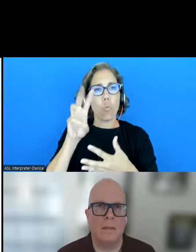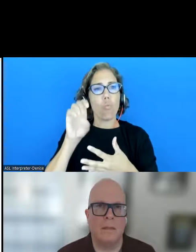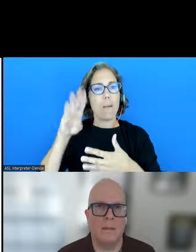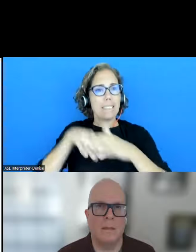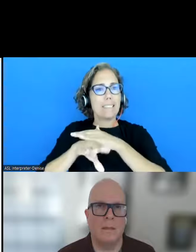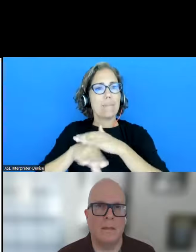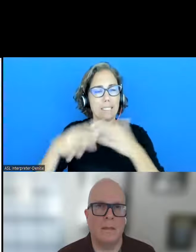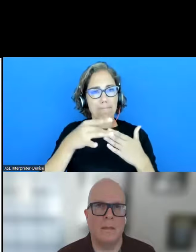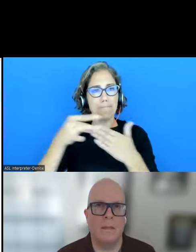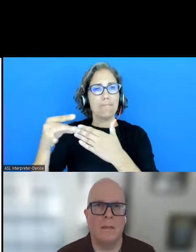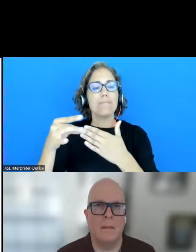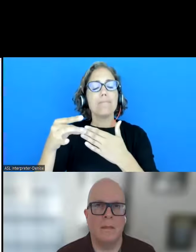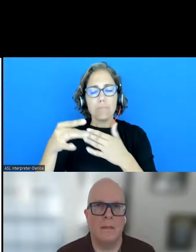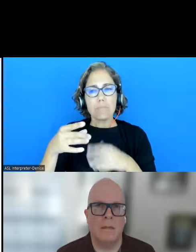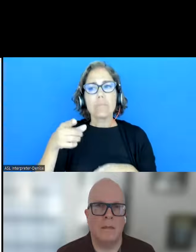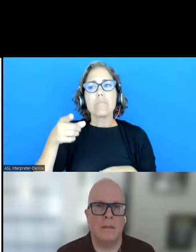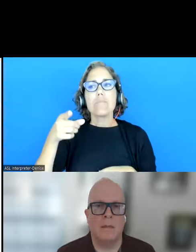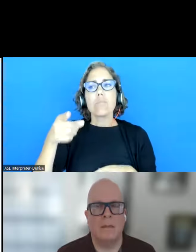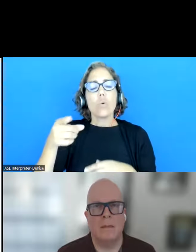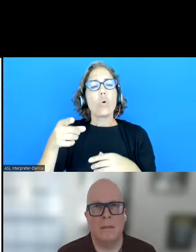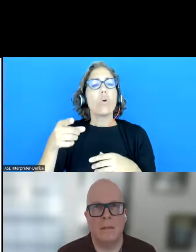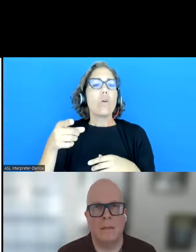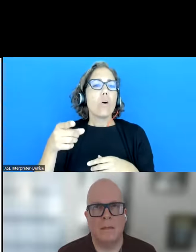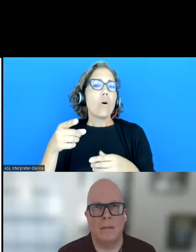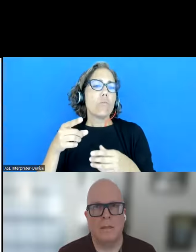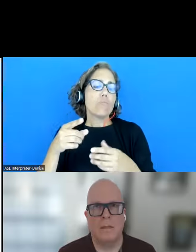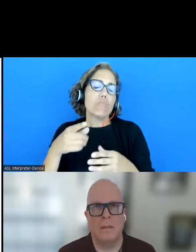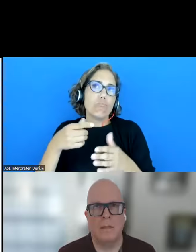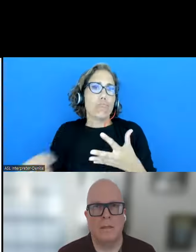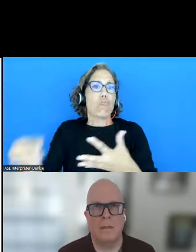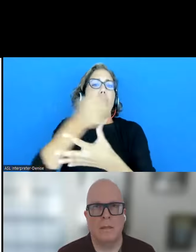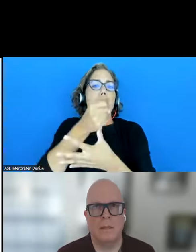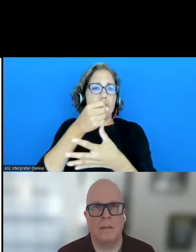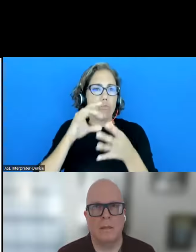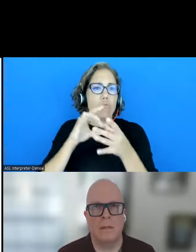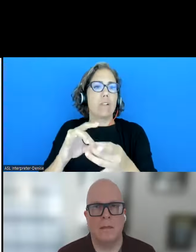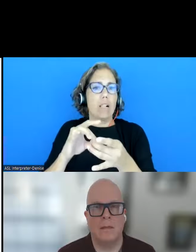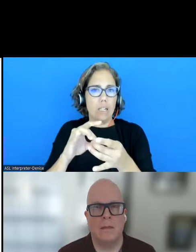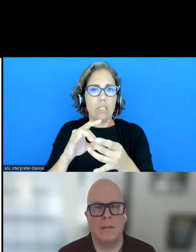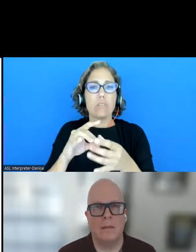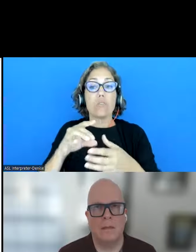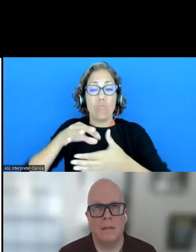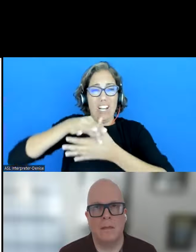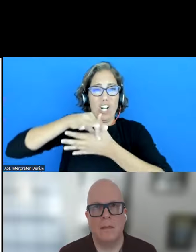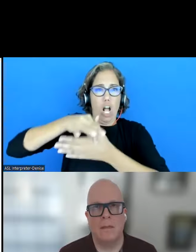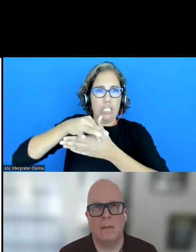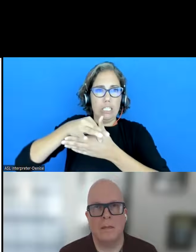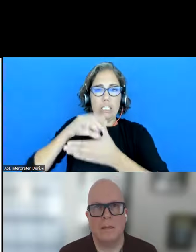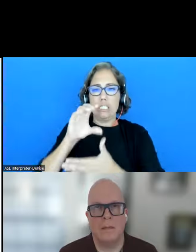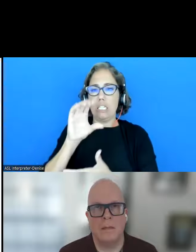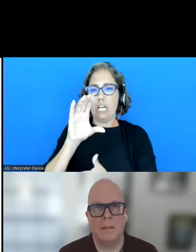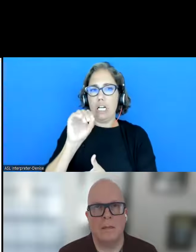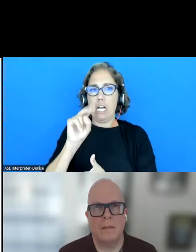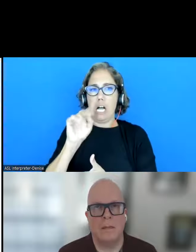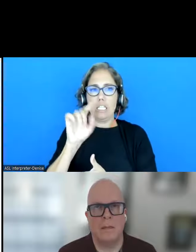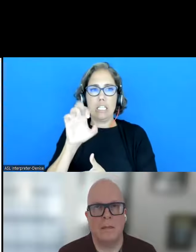actually related to, primarily related to the content of our